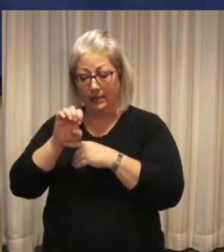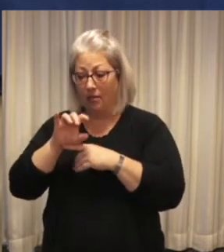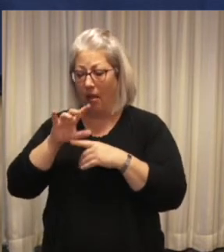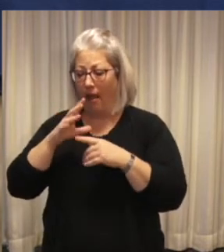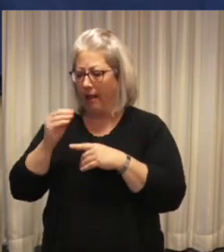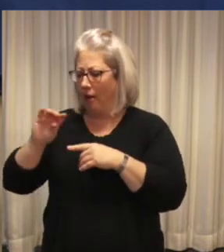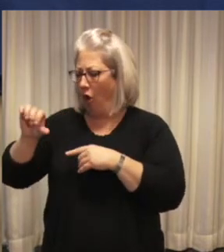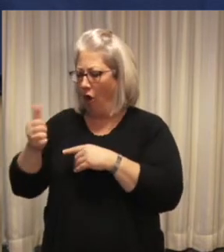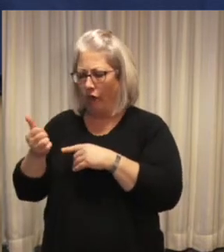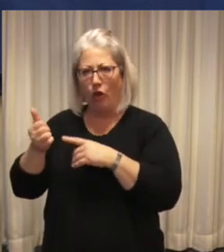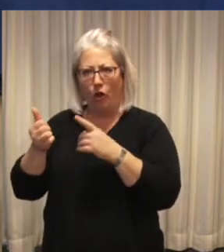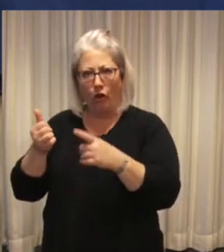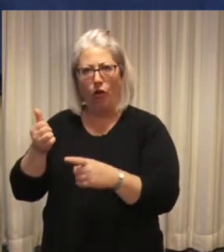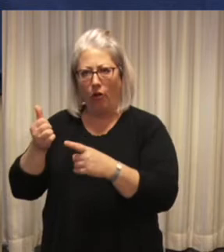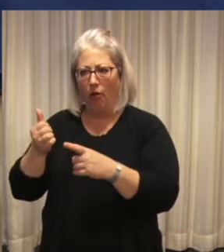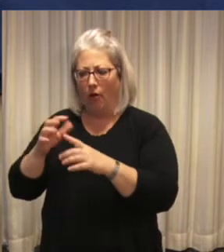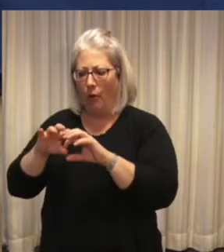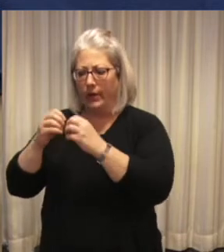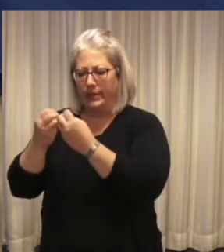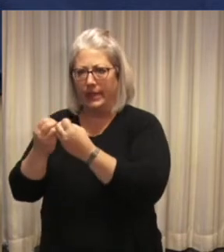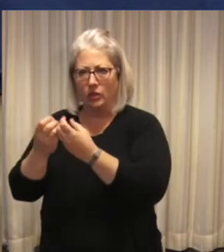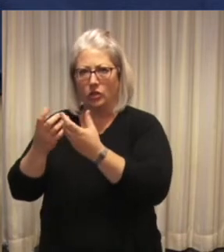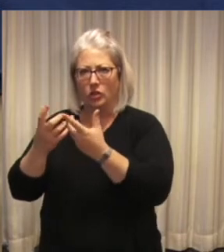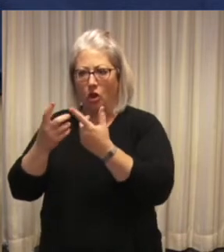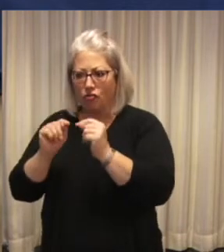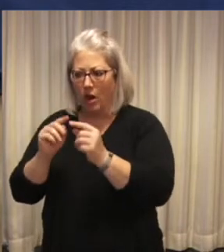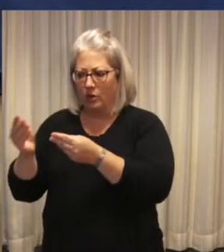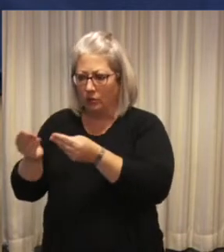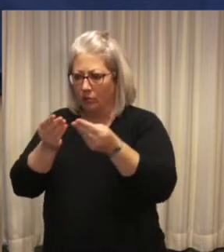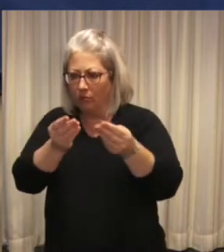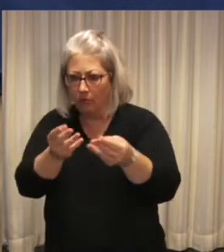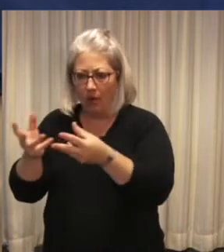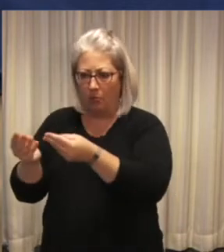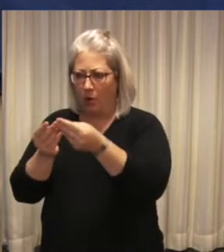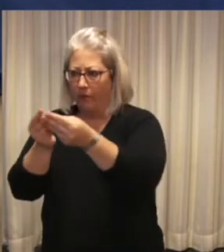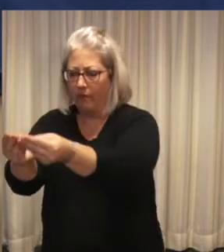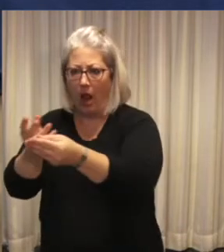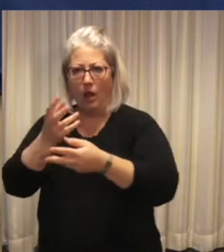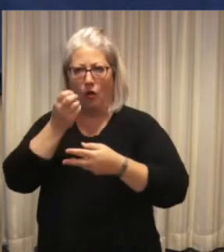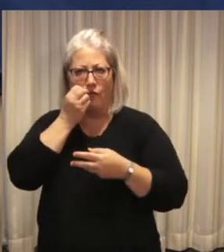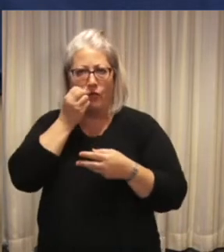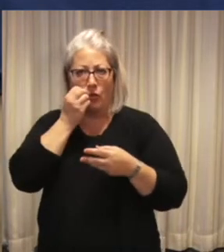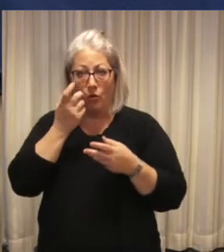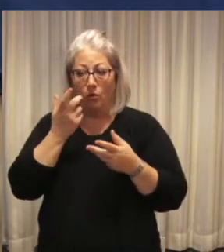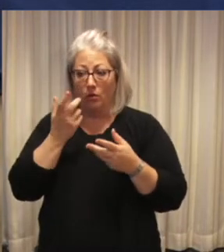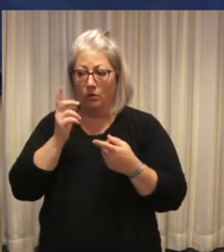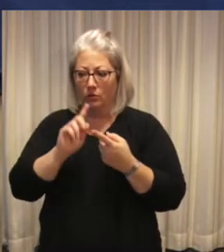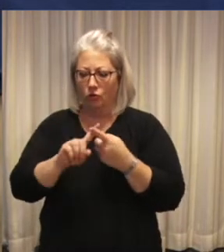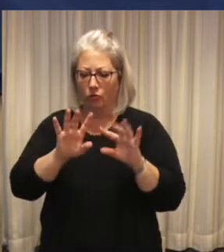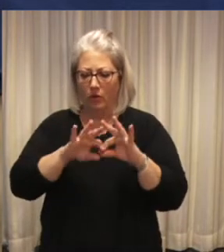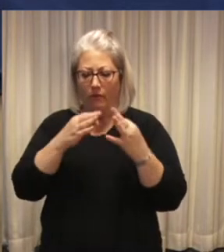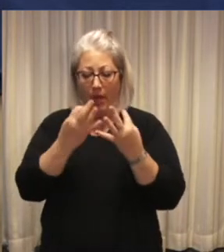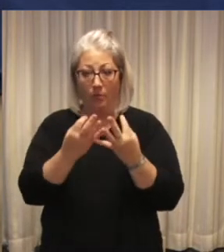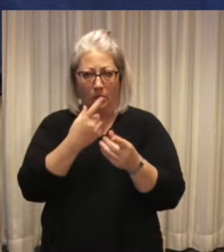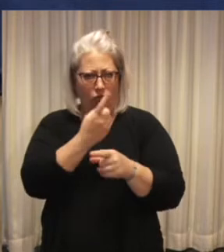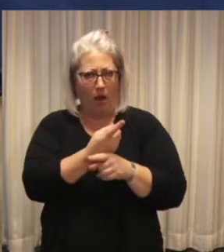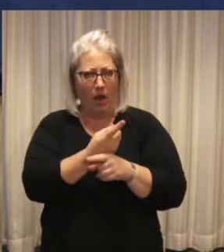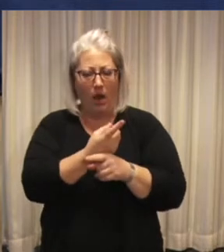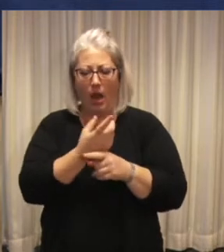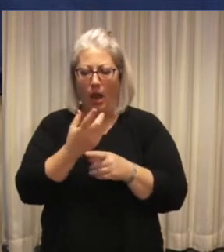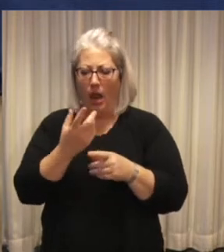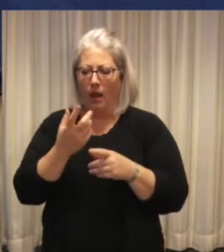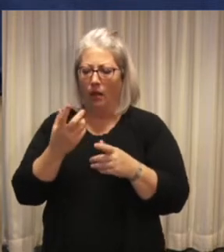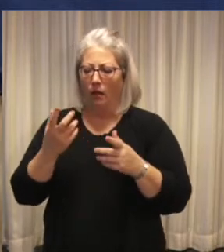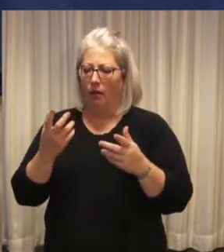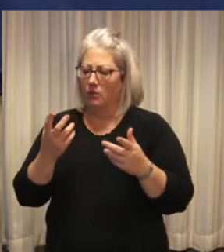or non-perishable goods and so on, that's going to come through some other channel. We're trying to... And there's some, right. You know, getting